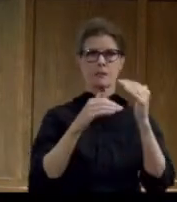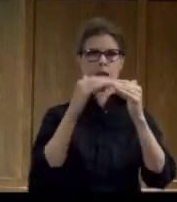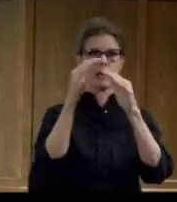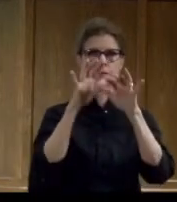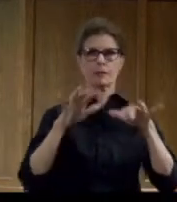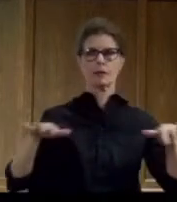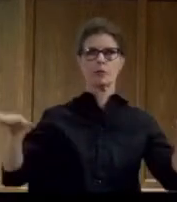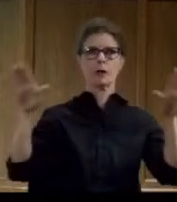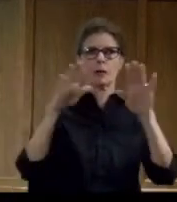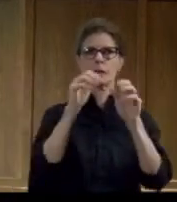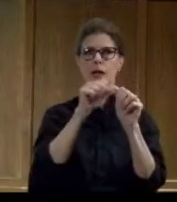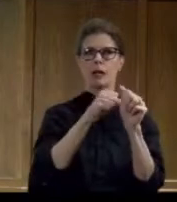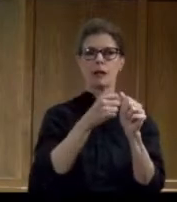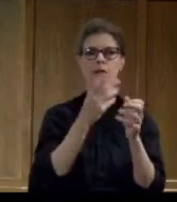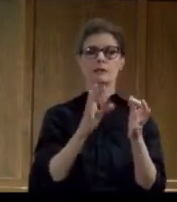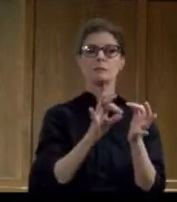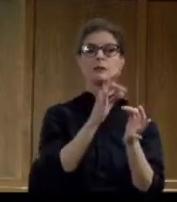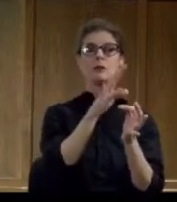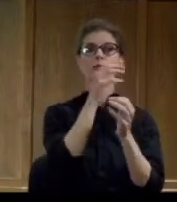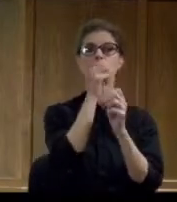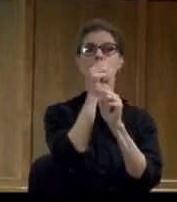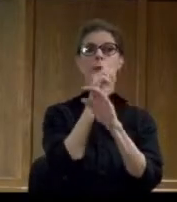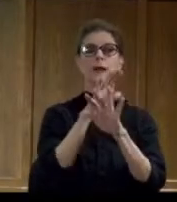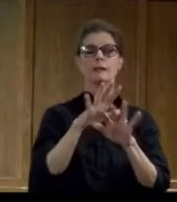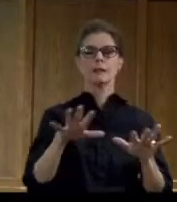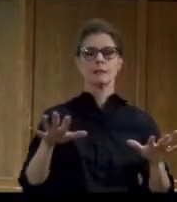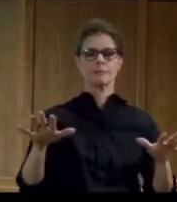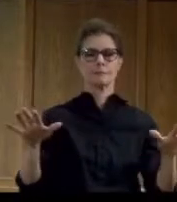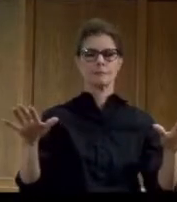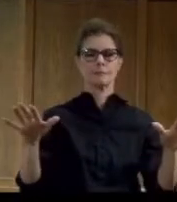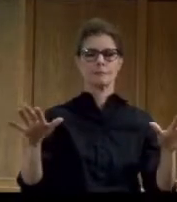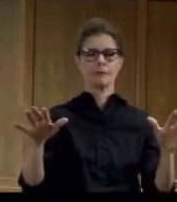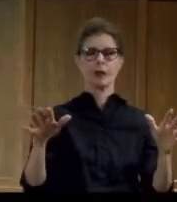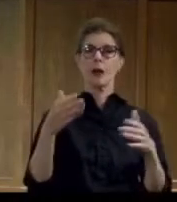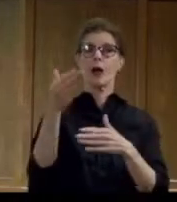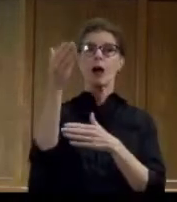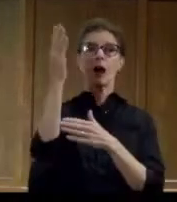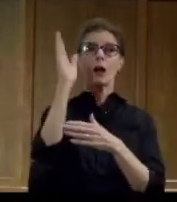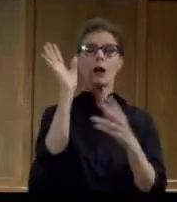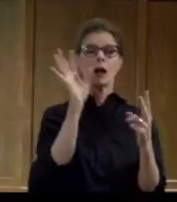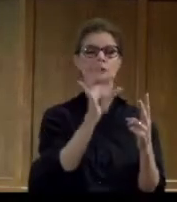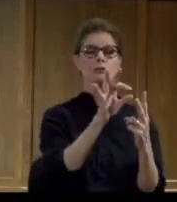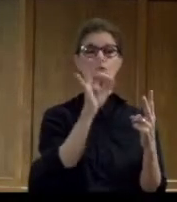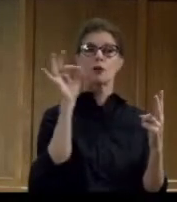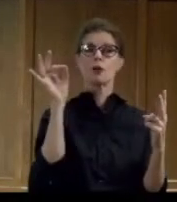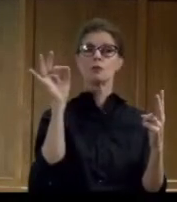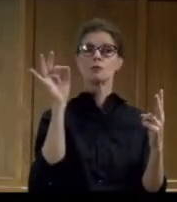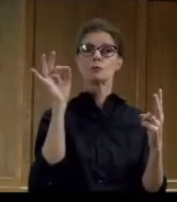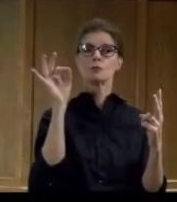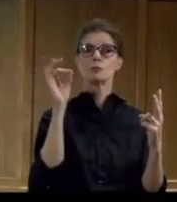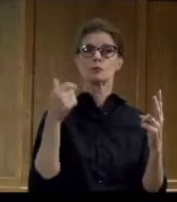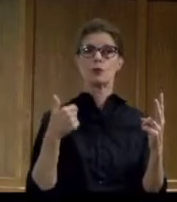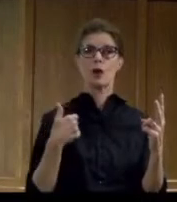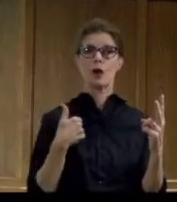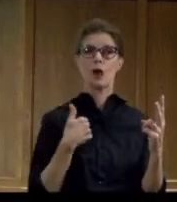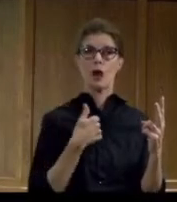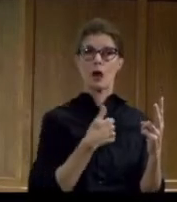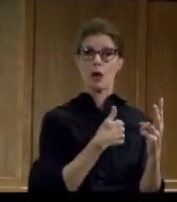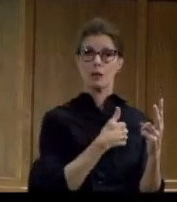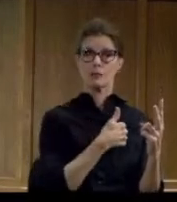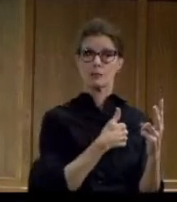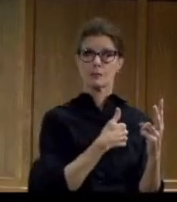in Christ. And here's the first blessing, verse 4. For God chose us in Him